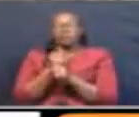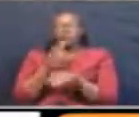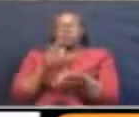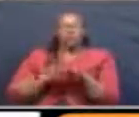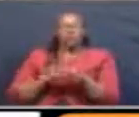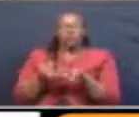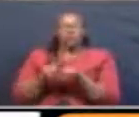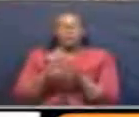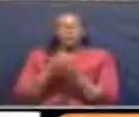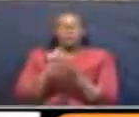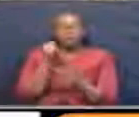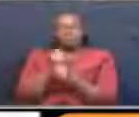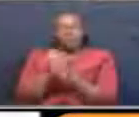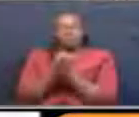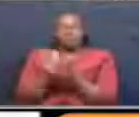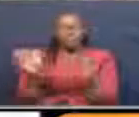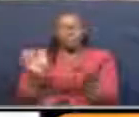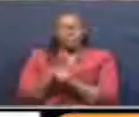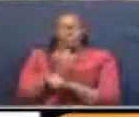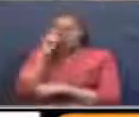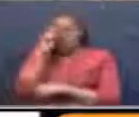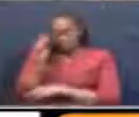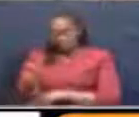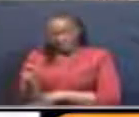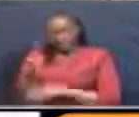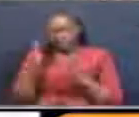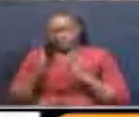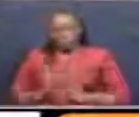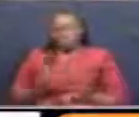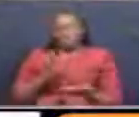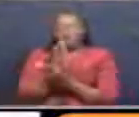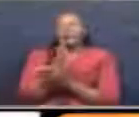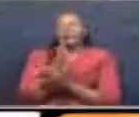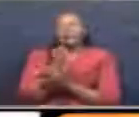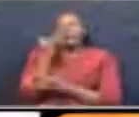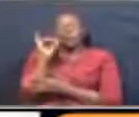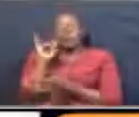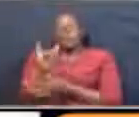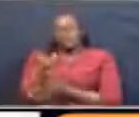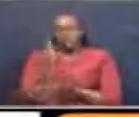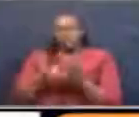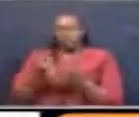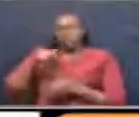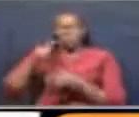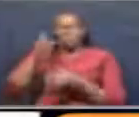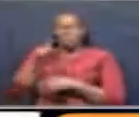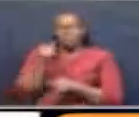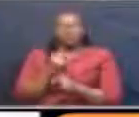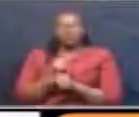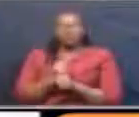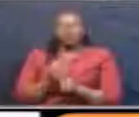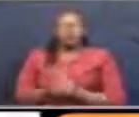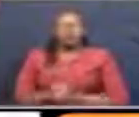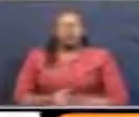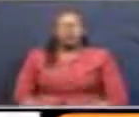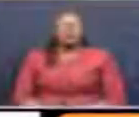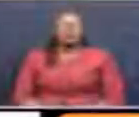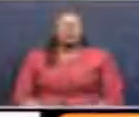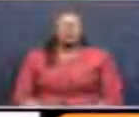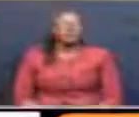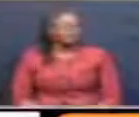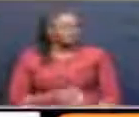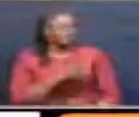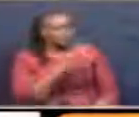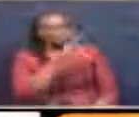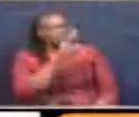working on. Okay. And it's being done with full respect of human rights, because this is what we simply have to do. All right. I